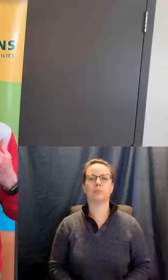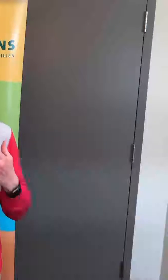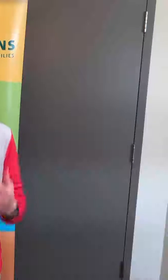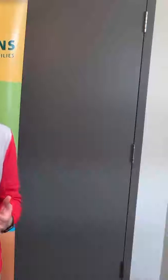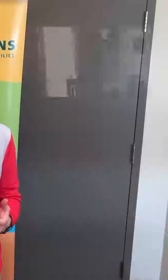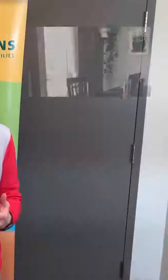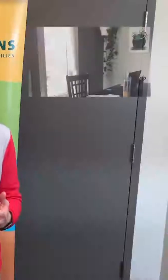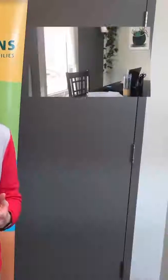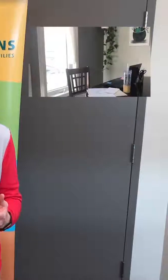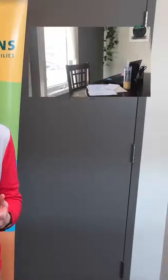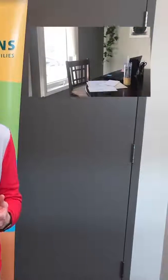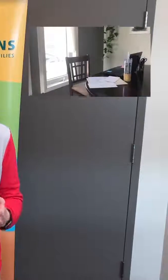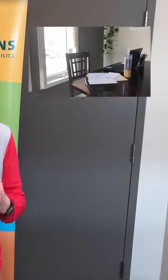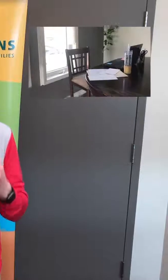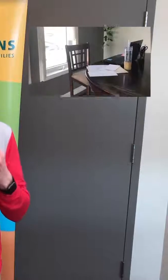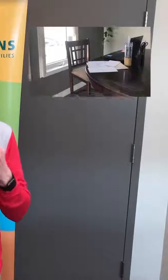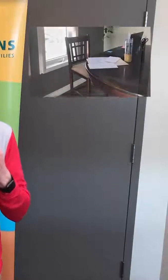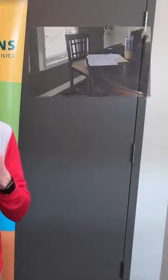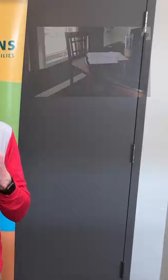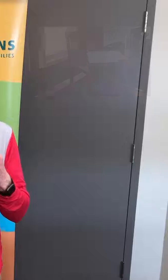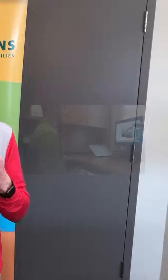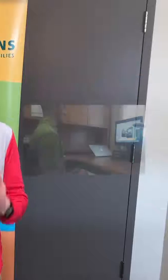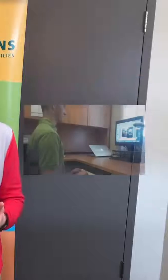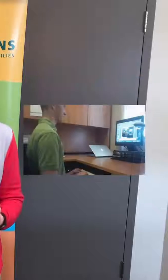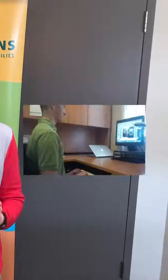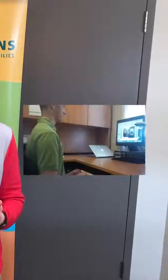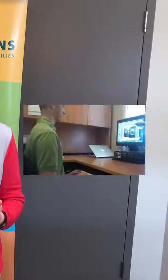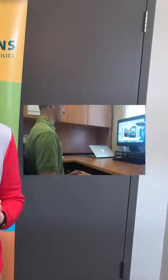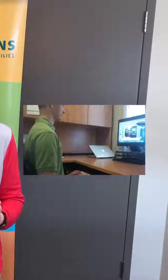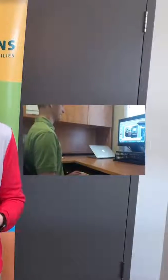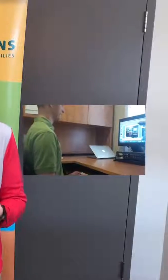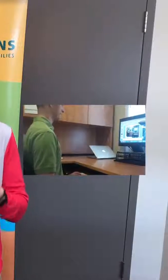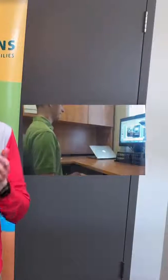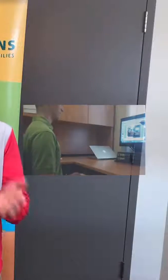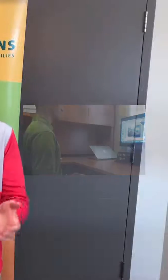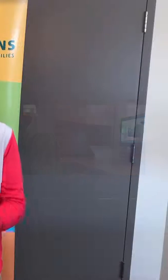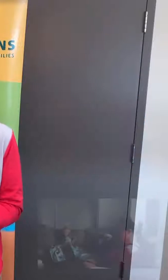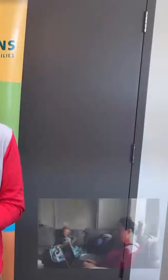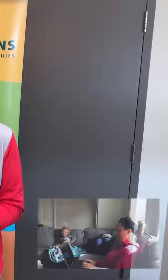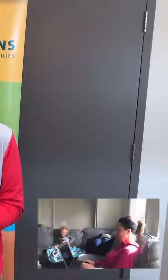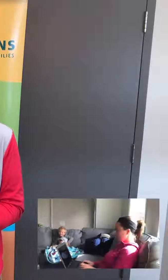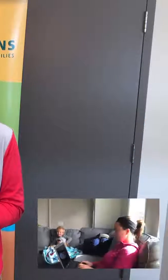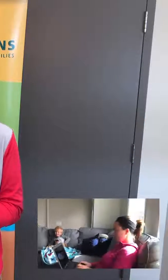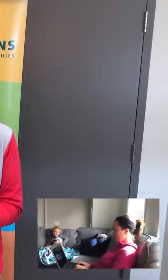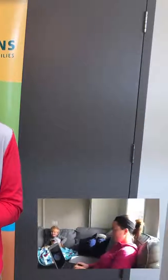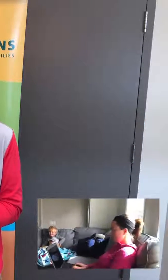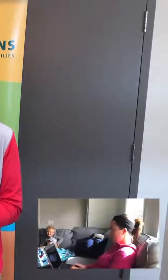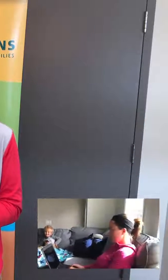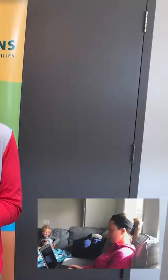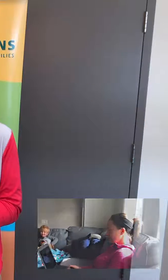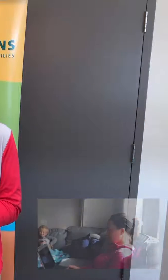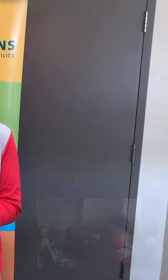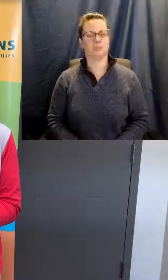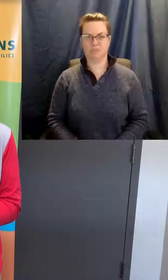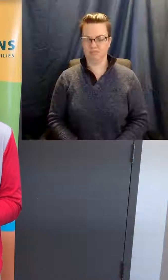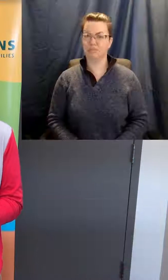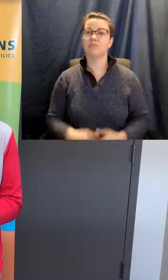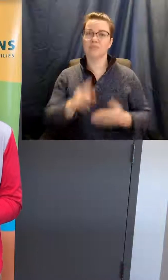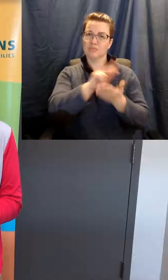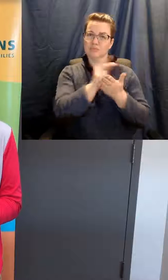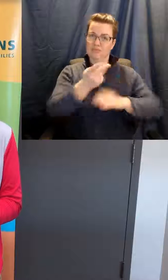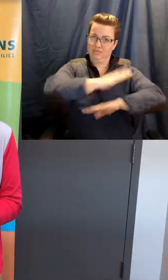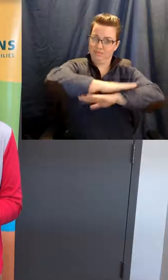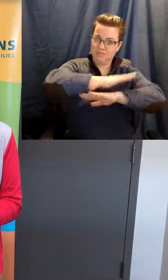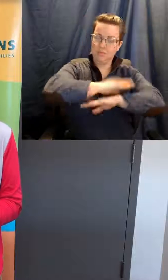whether you're at your kitchen table, your home office, or sitting on your couch. And no matter how it is that you're working at home,